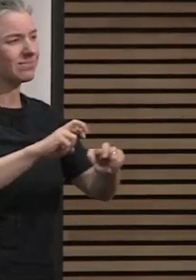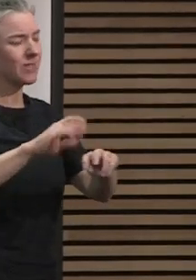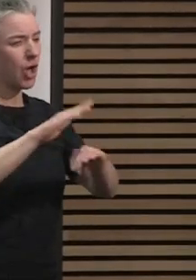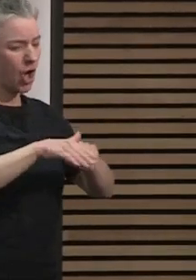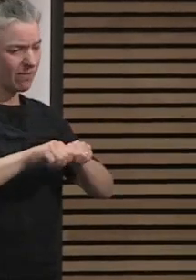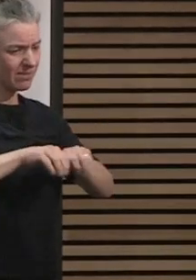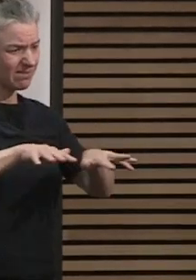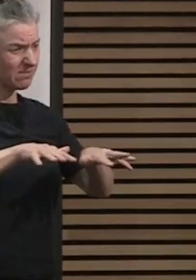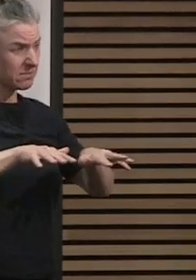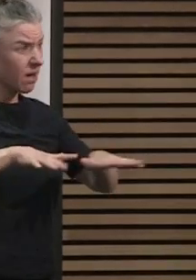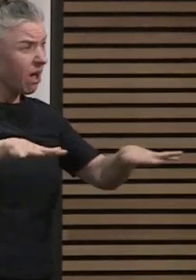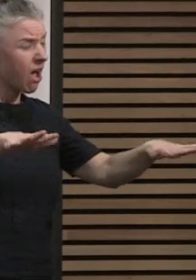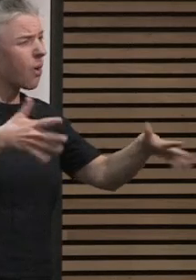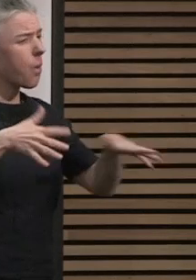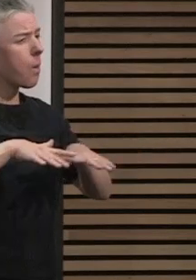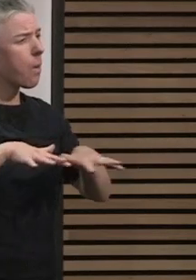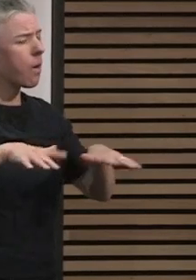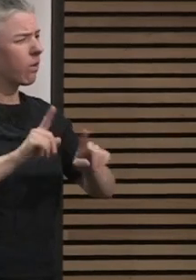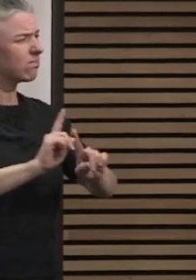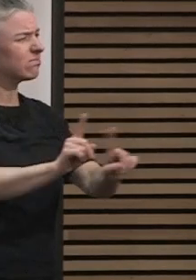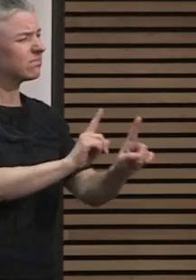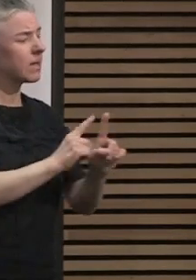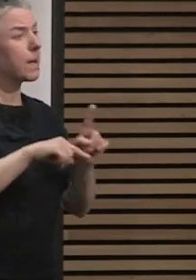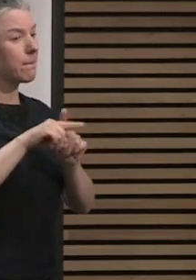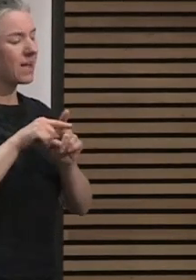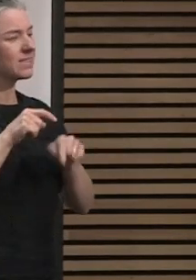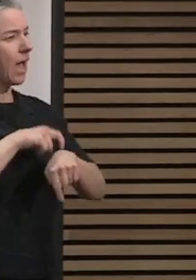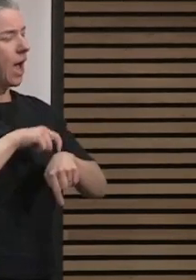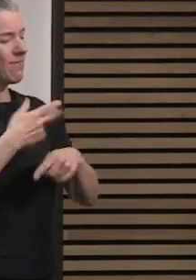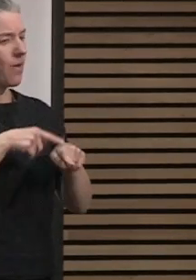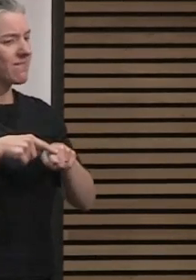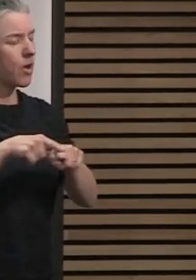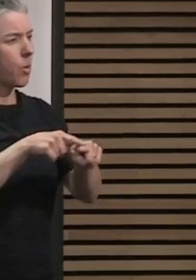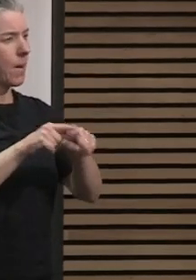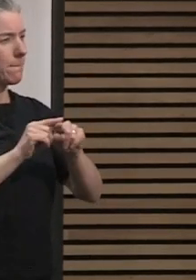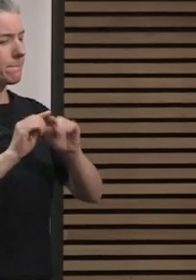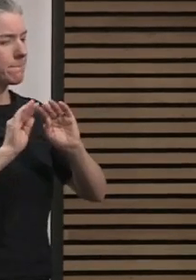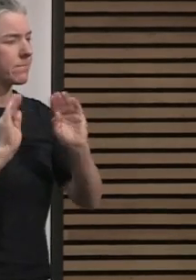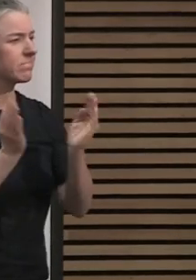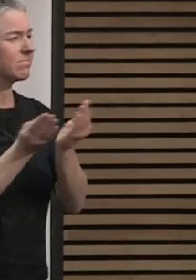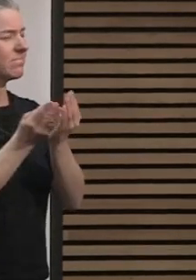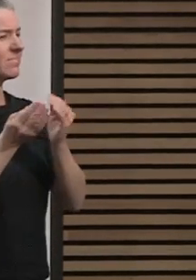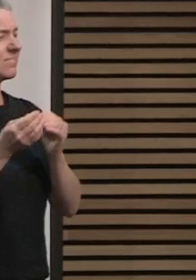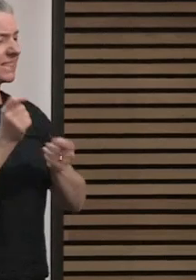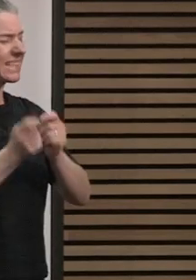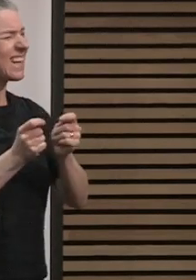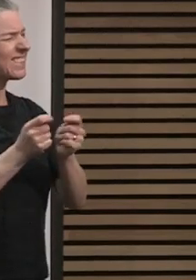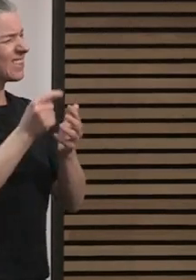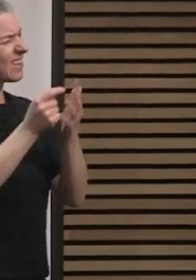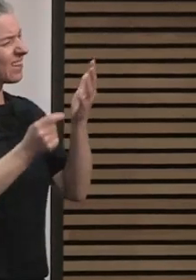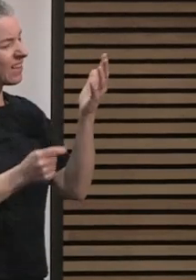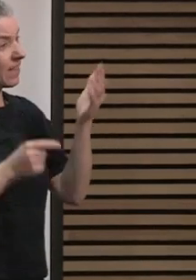outbreak and to have contact traced, isolated and tested to identify that and confirm